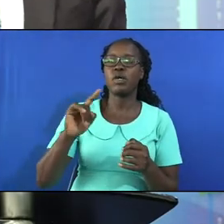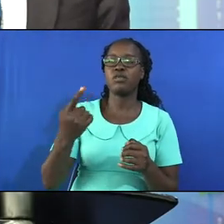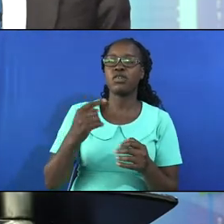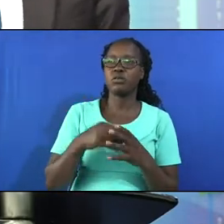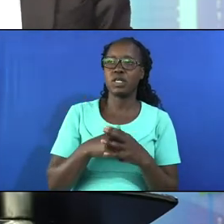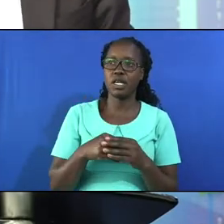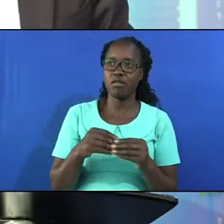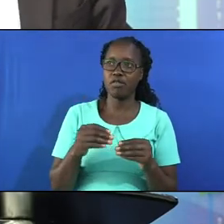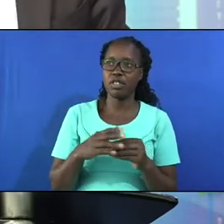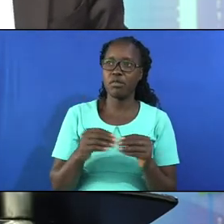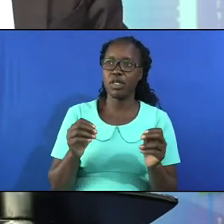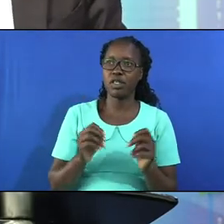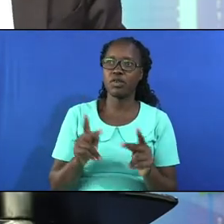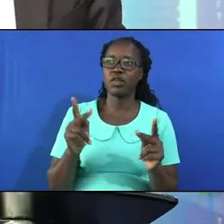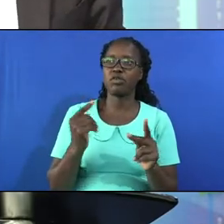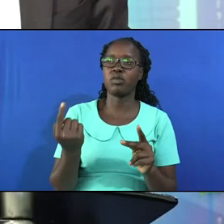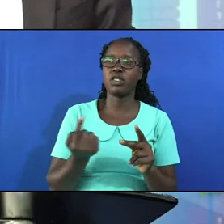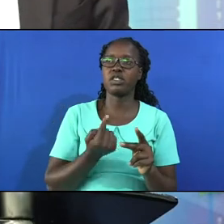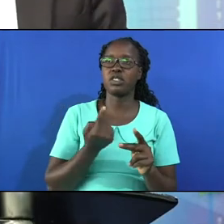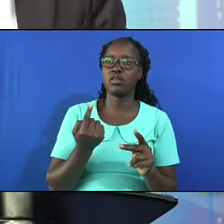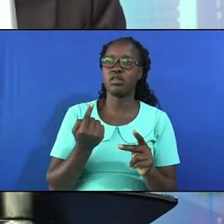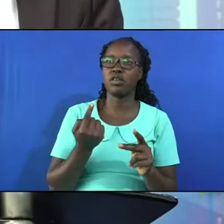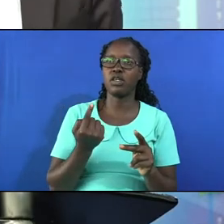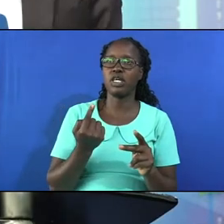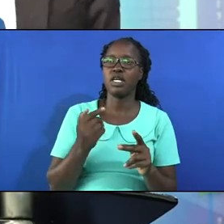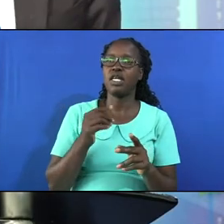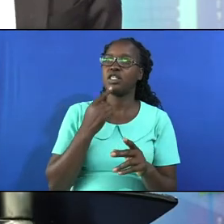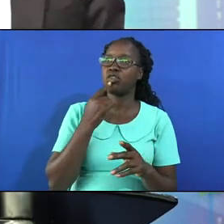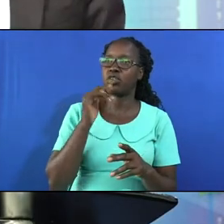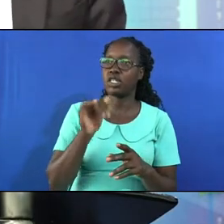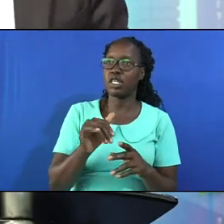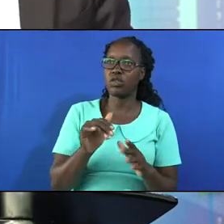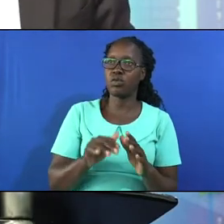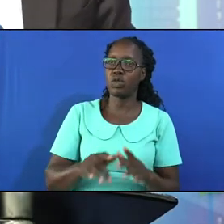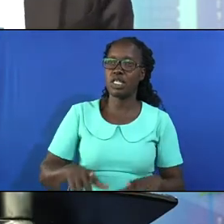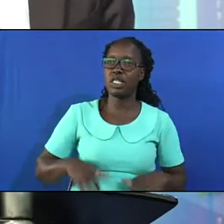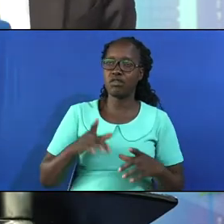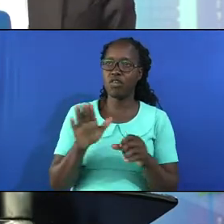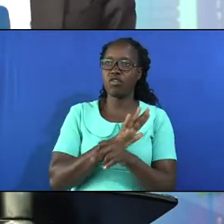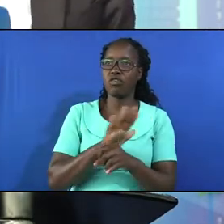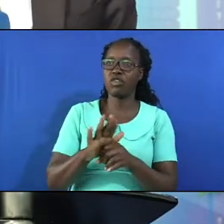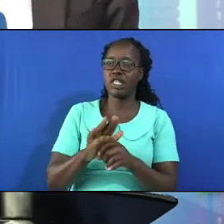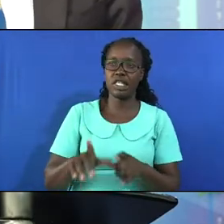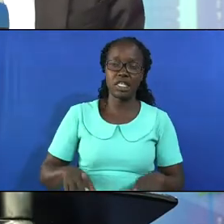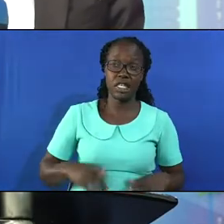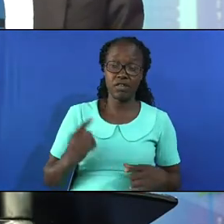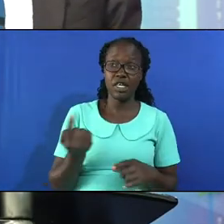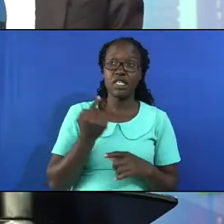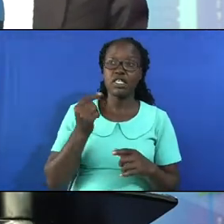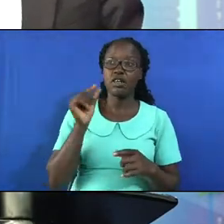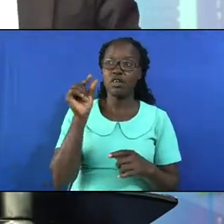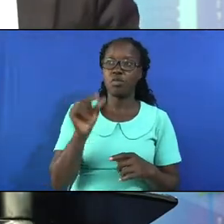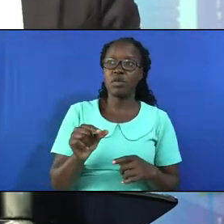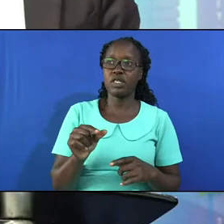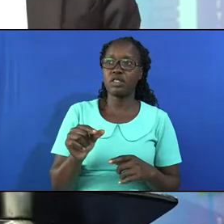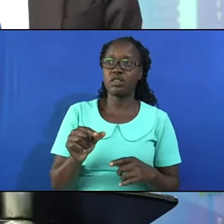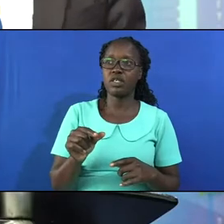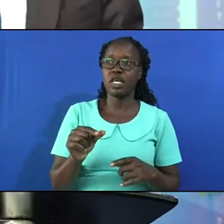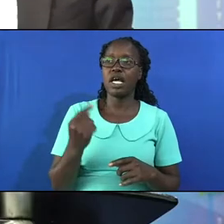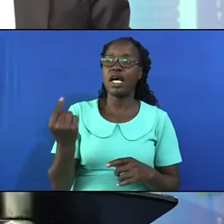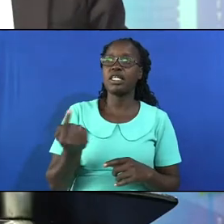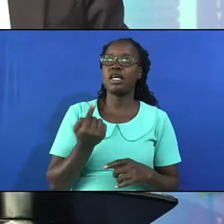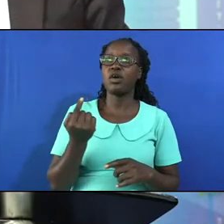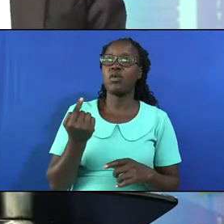be comfortable and okay with being single. In order to live a fulfilling life as a single person, as a